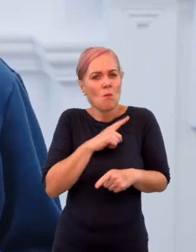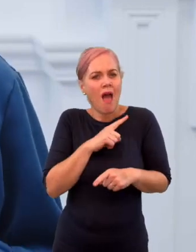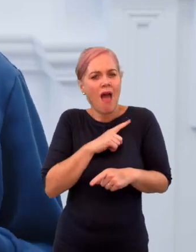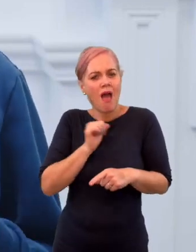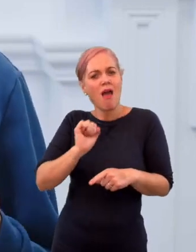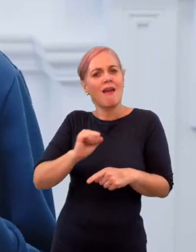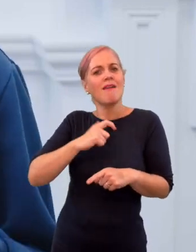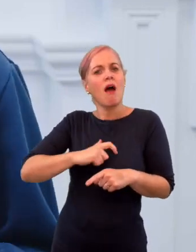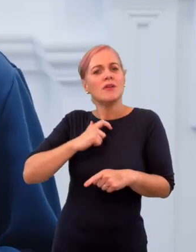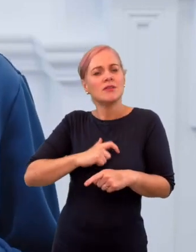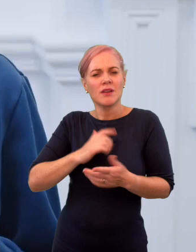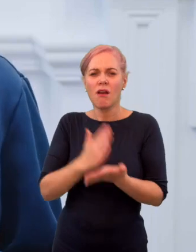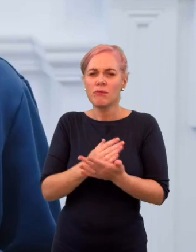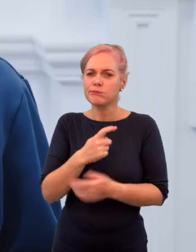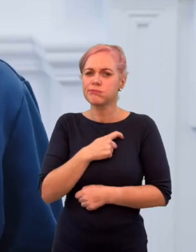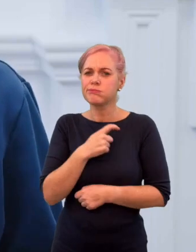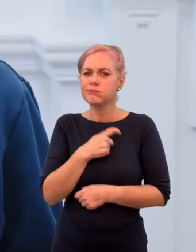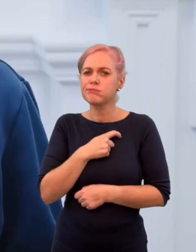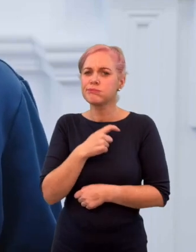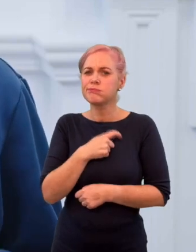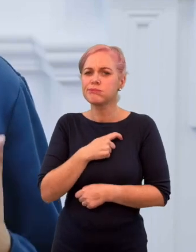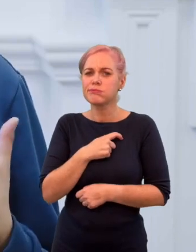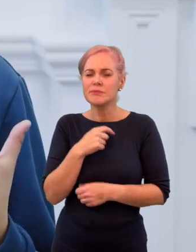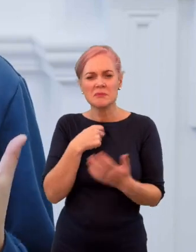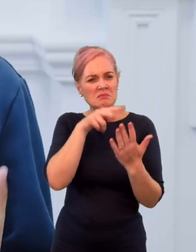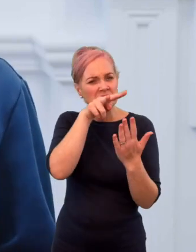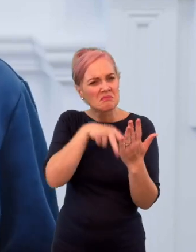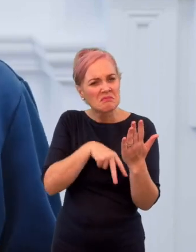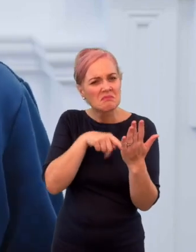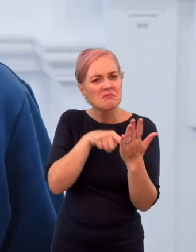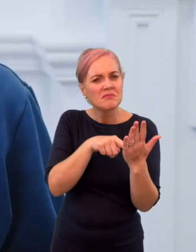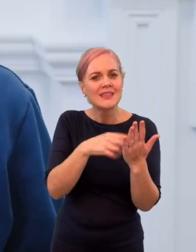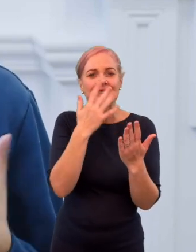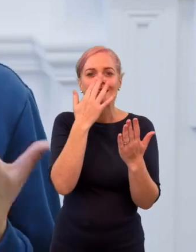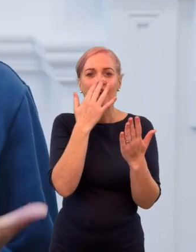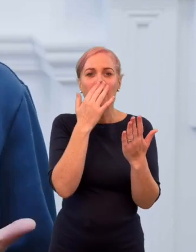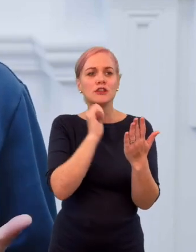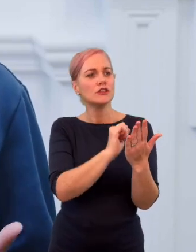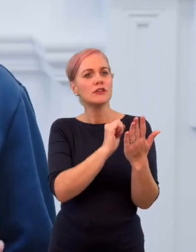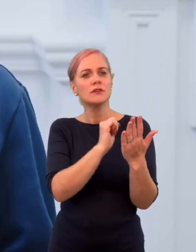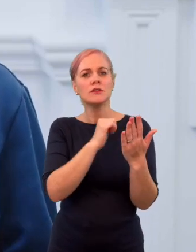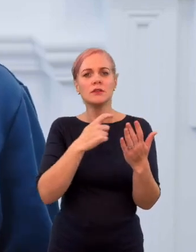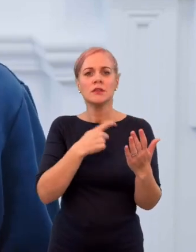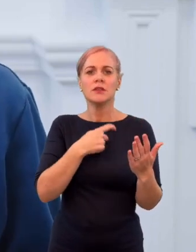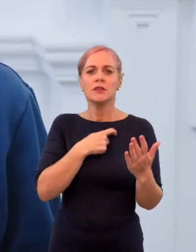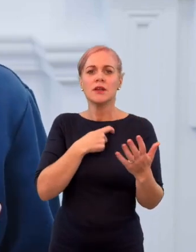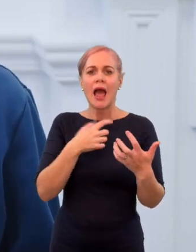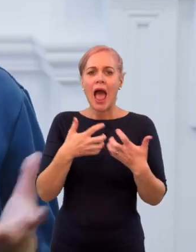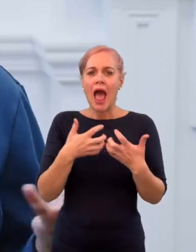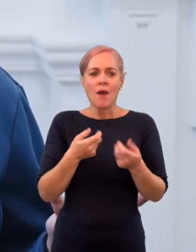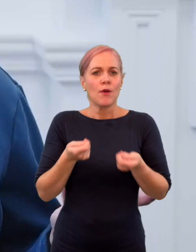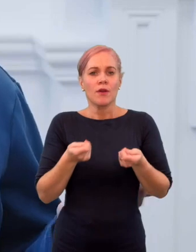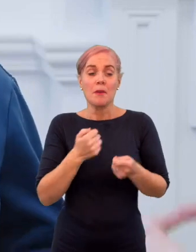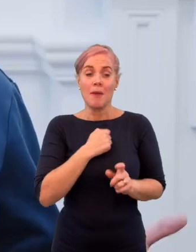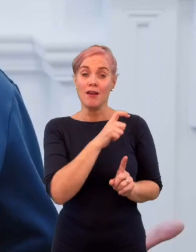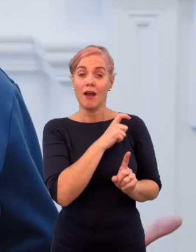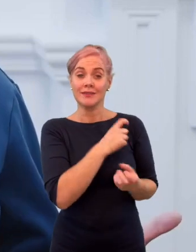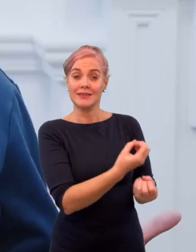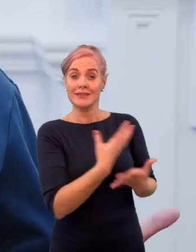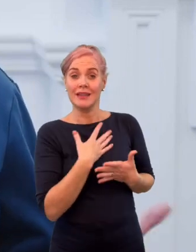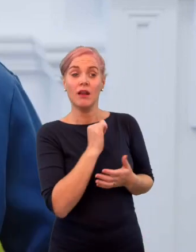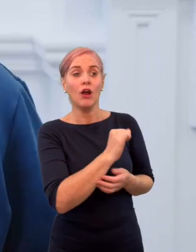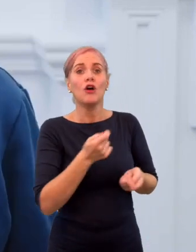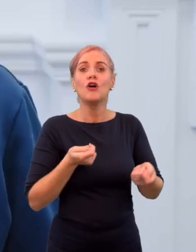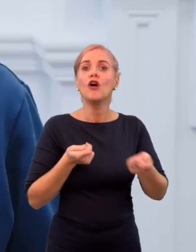I thought because she's a very anxious character, I sort of read about how teenagers present themselves in an anxious way. And my